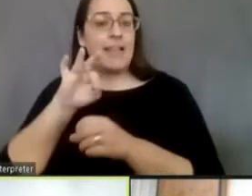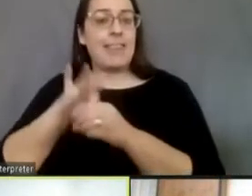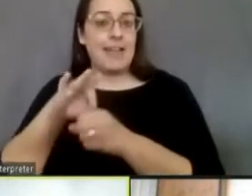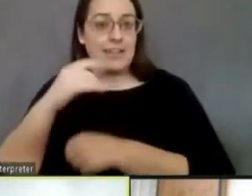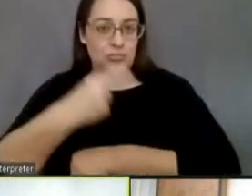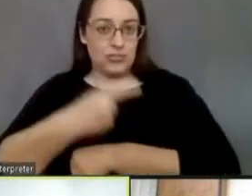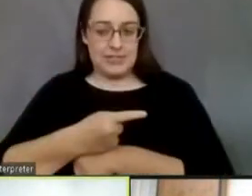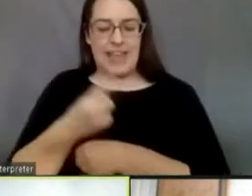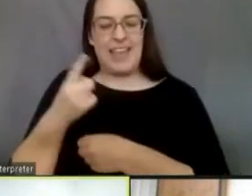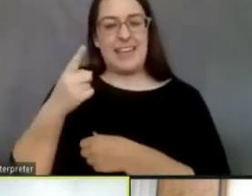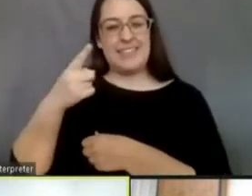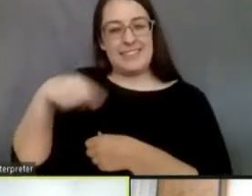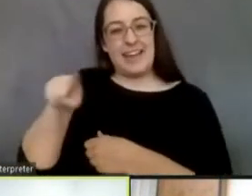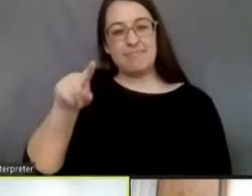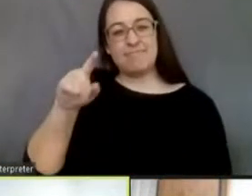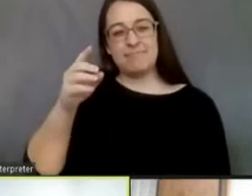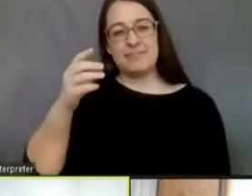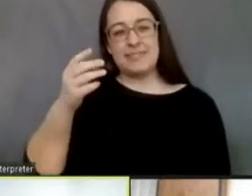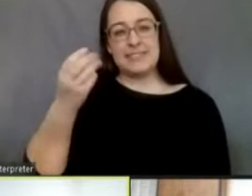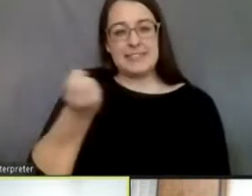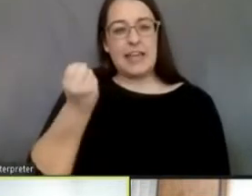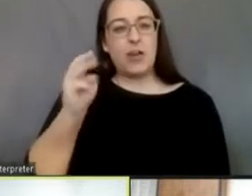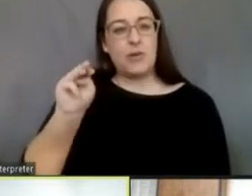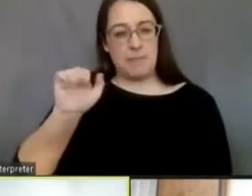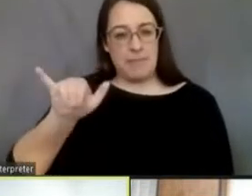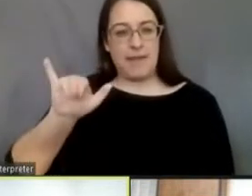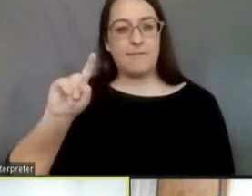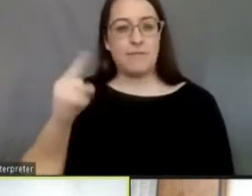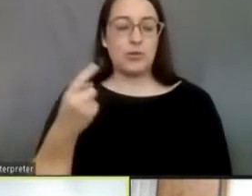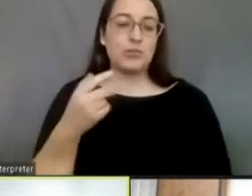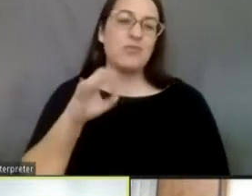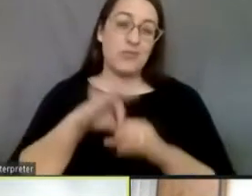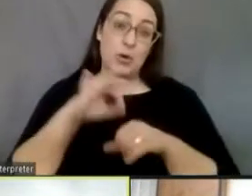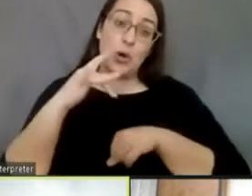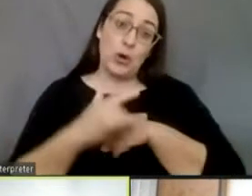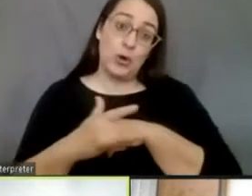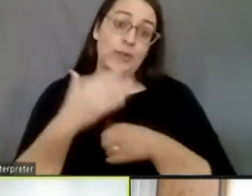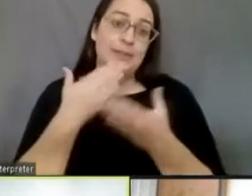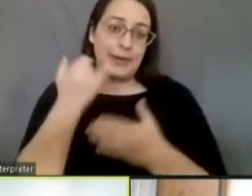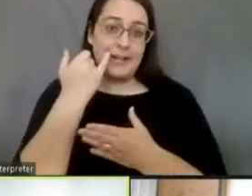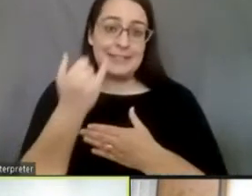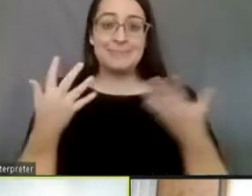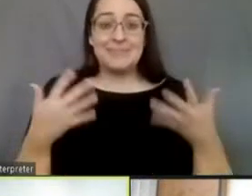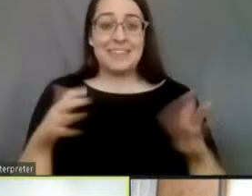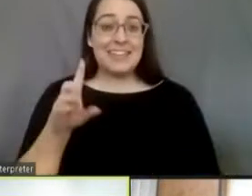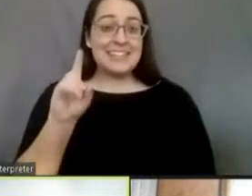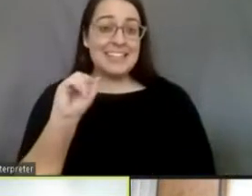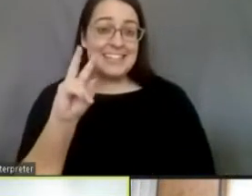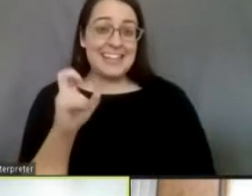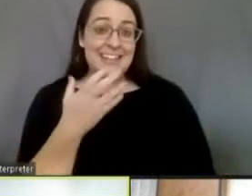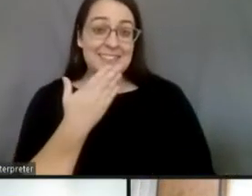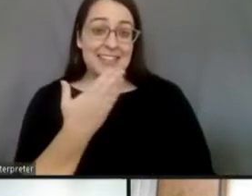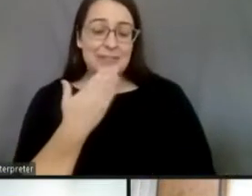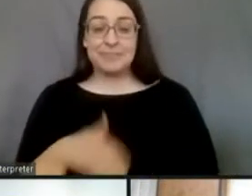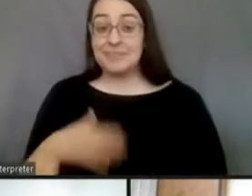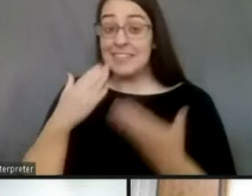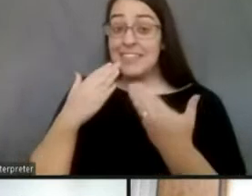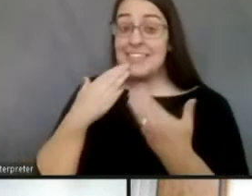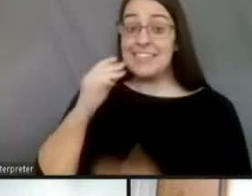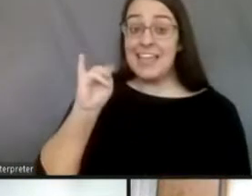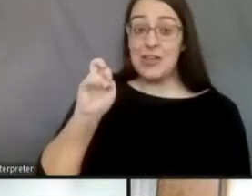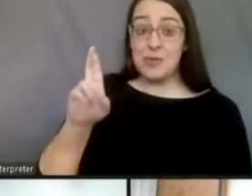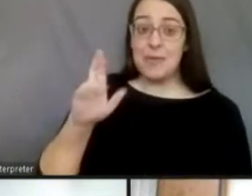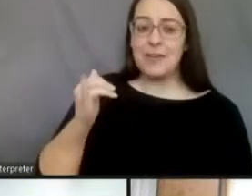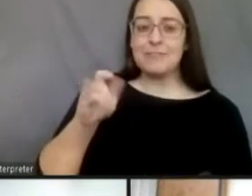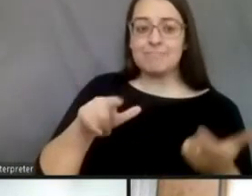is Saturday, May 1st. But go vote early if you can. It's a good idea. That's all I have today, Dave. Thanks. Thank you, Mayor. Let's